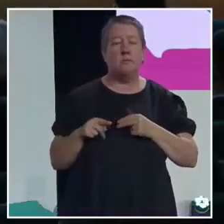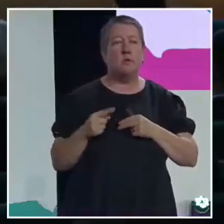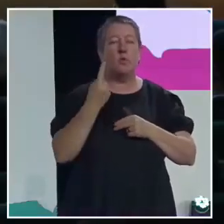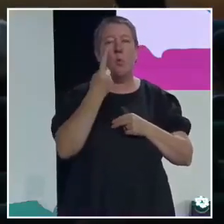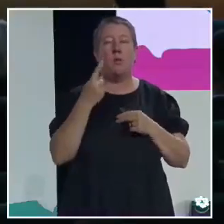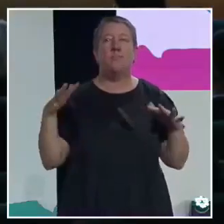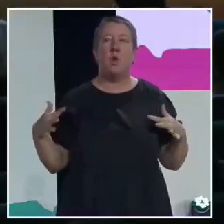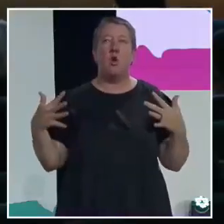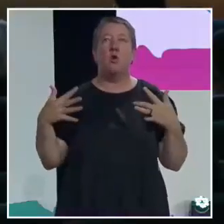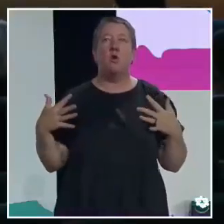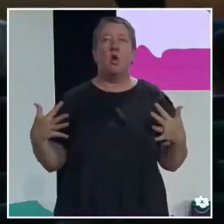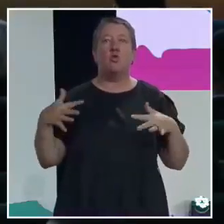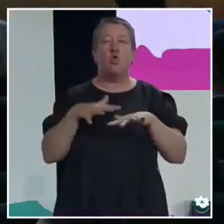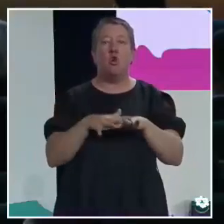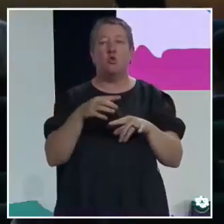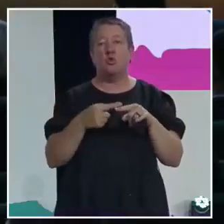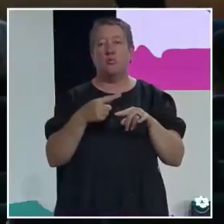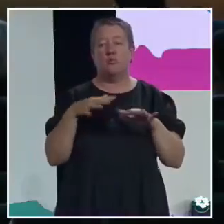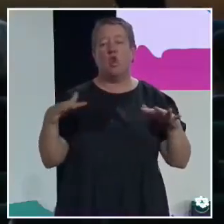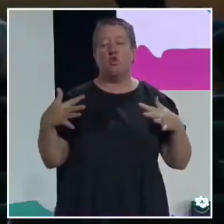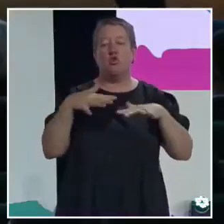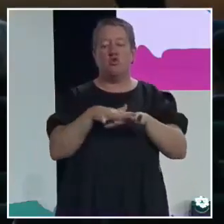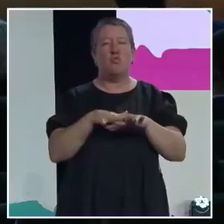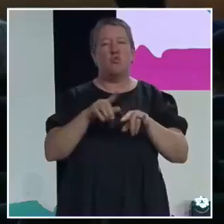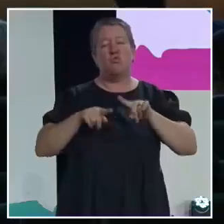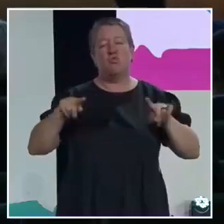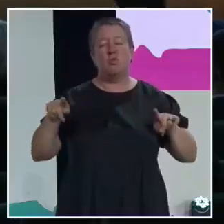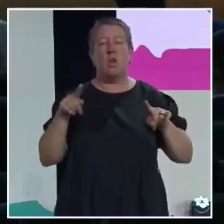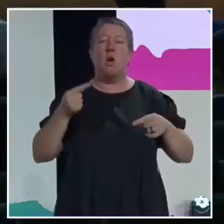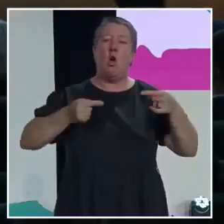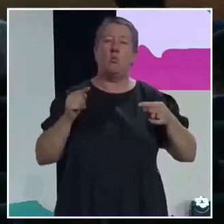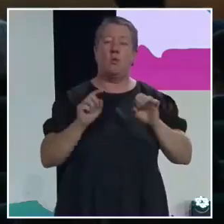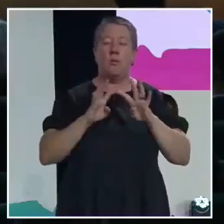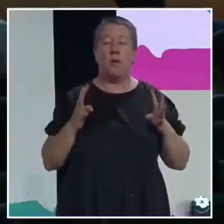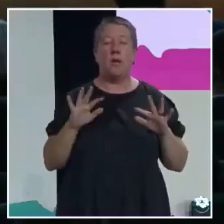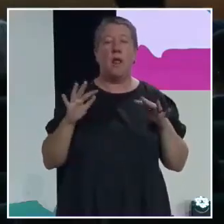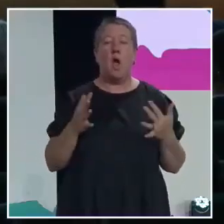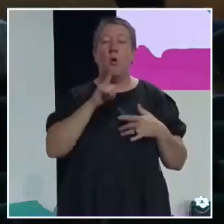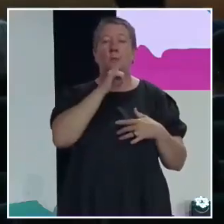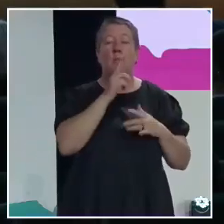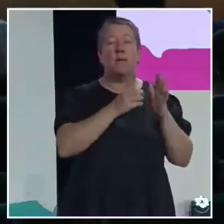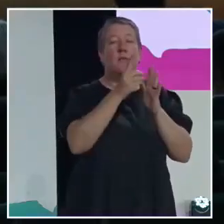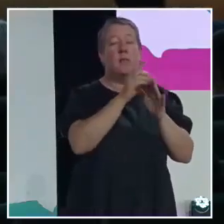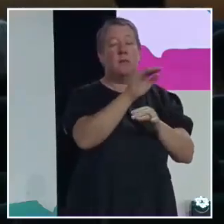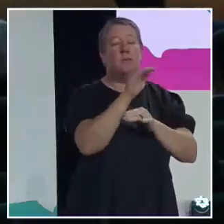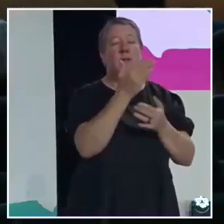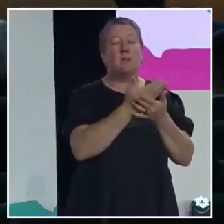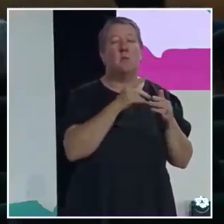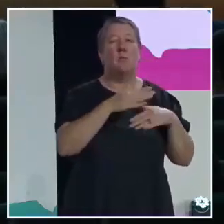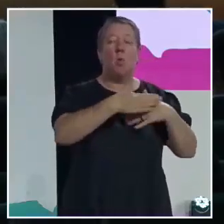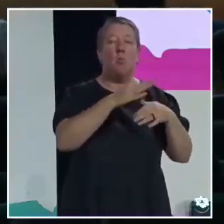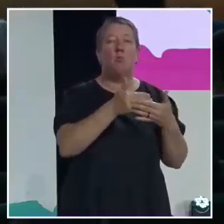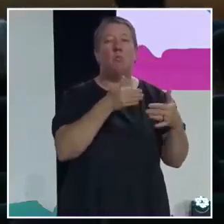cross-cutting that argument that across our panelists is this kind of how the public development banks can be more